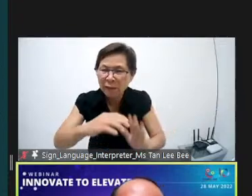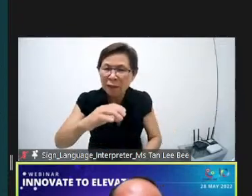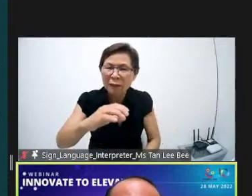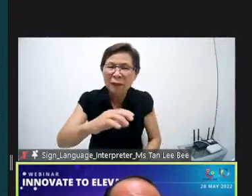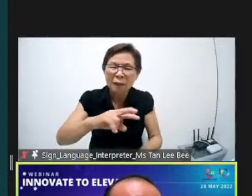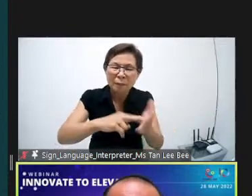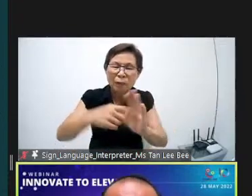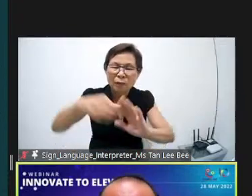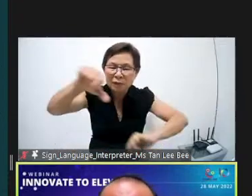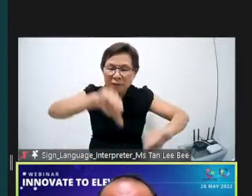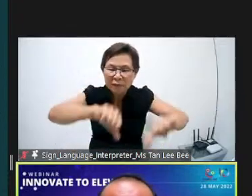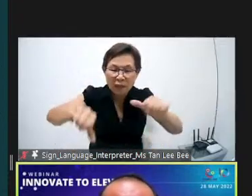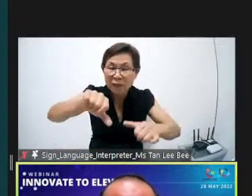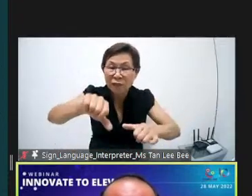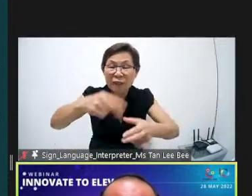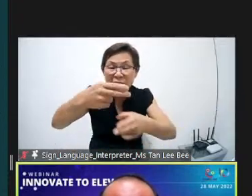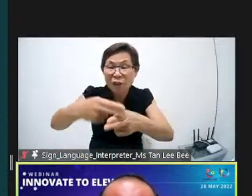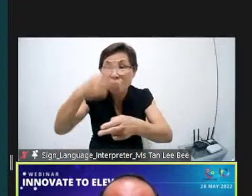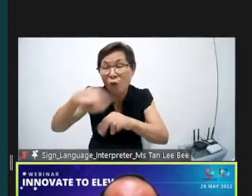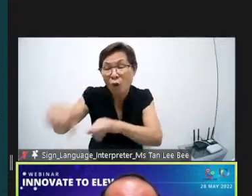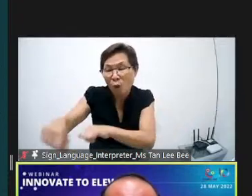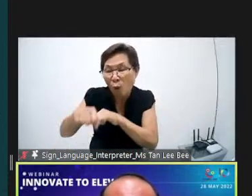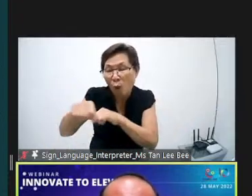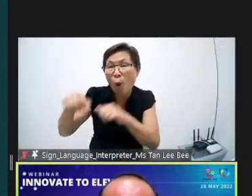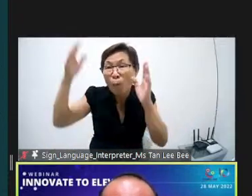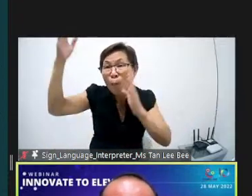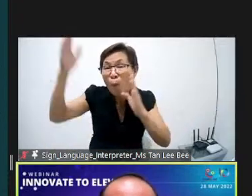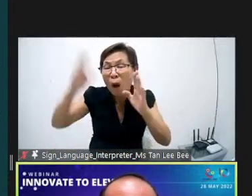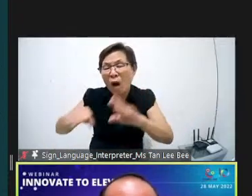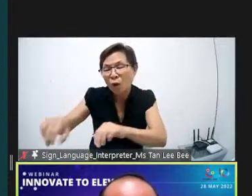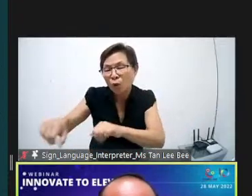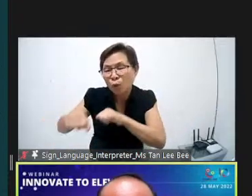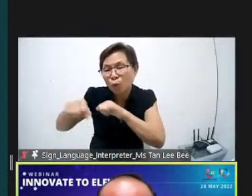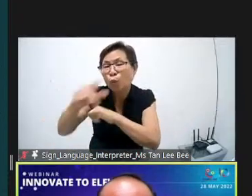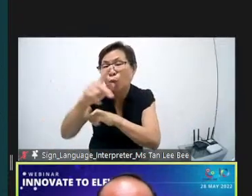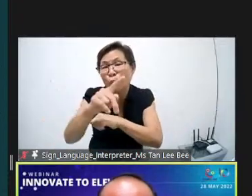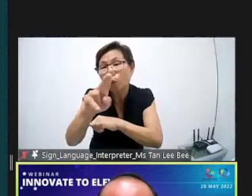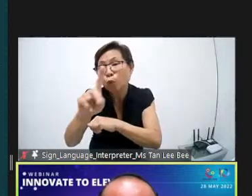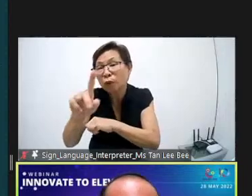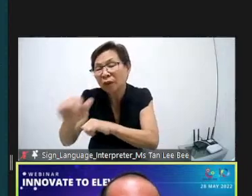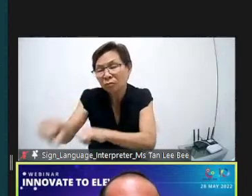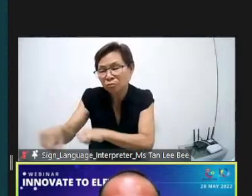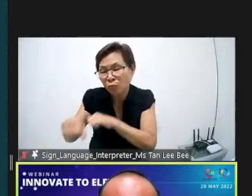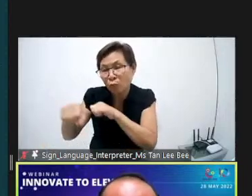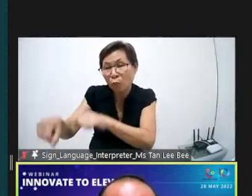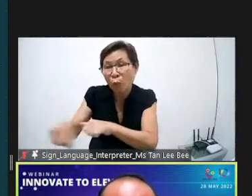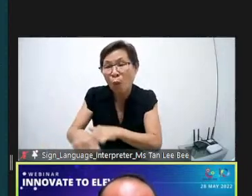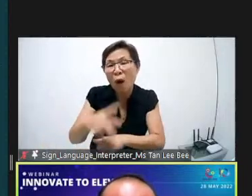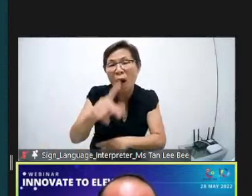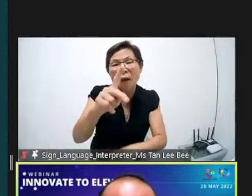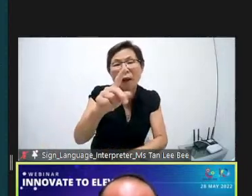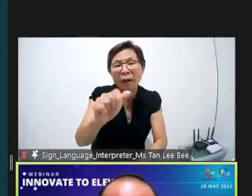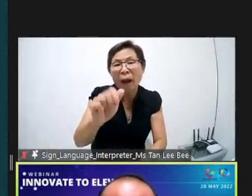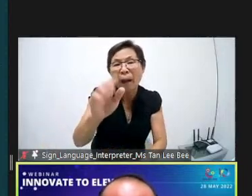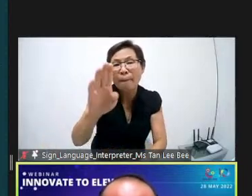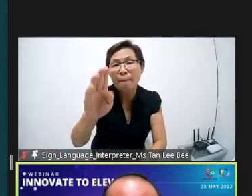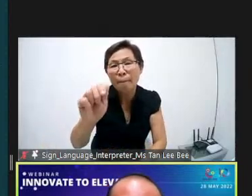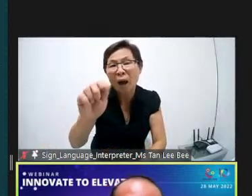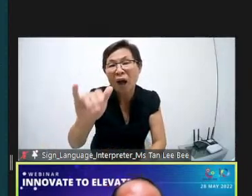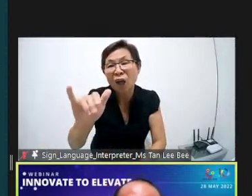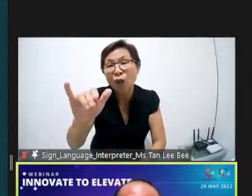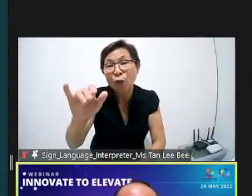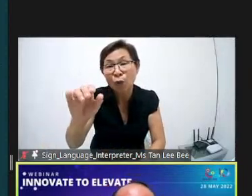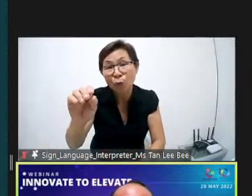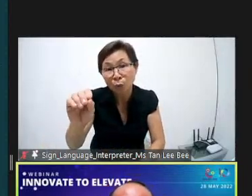scientific name for horse. Bahasa Melayu is kuda, Filipino, if I'm not mistaken, caballo. The reason I'm